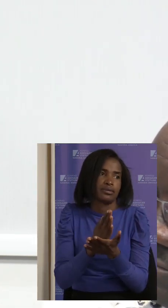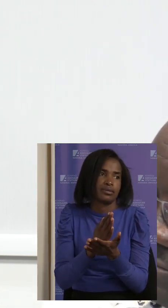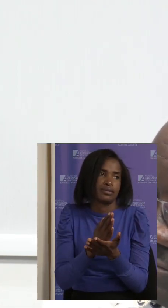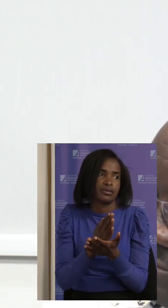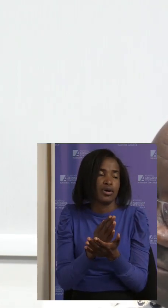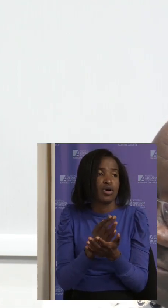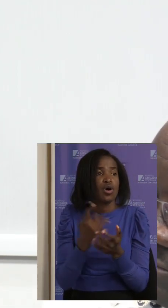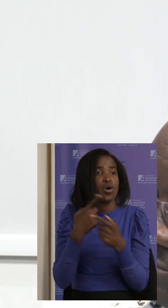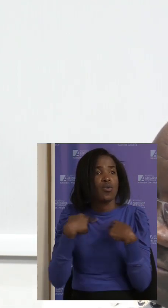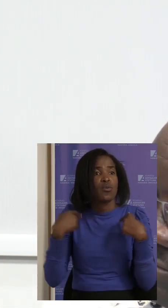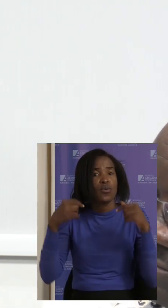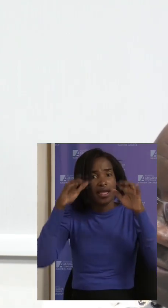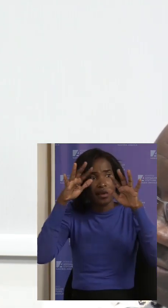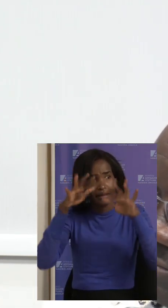blessed. We have a bit of everything